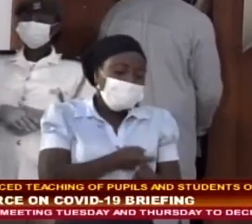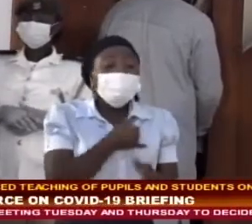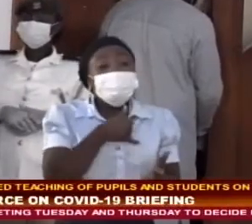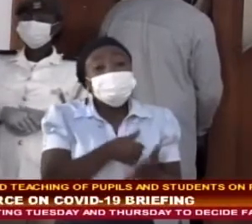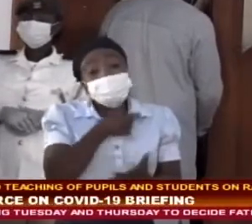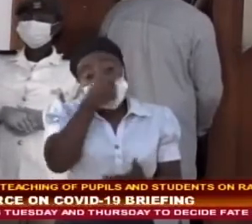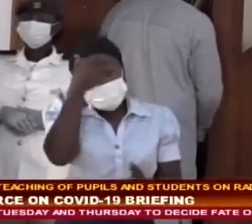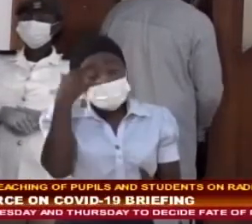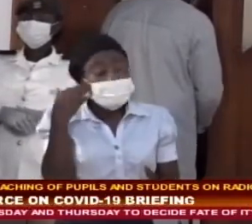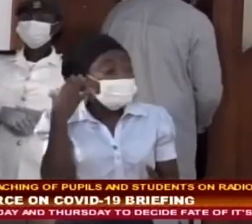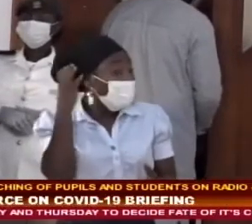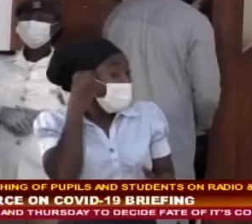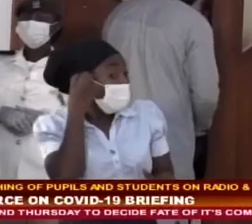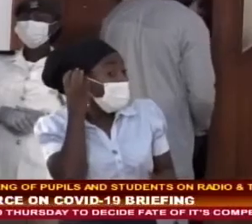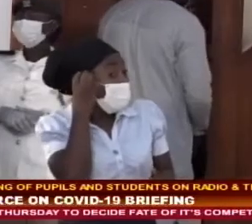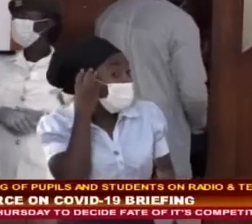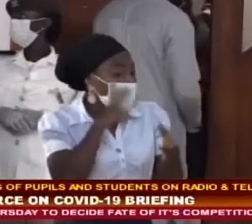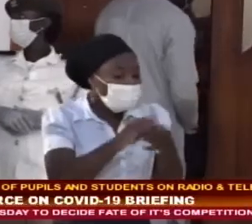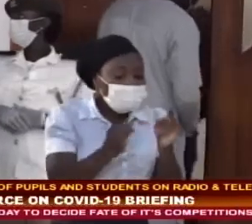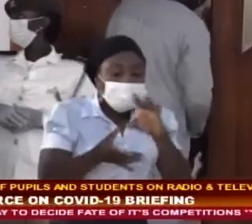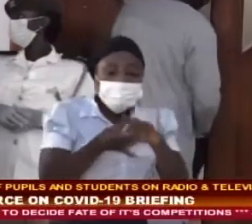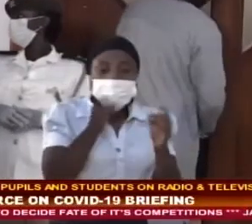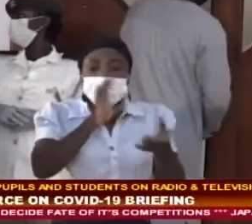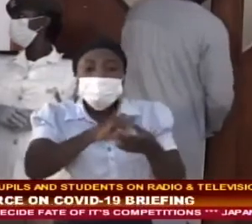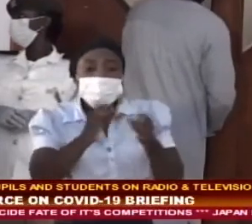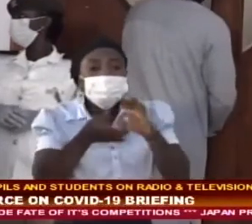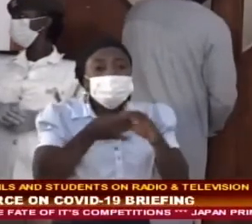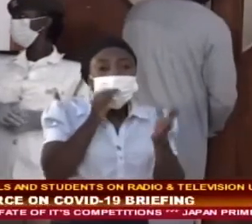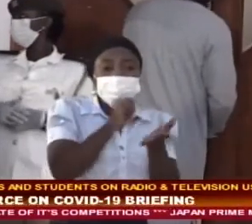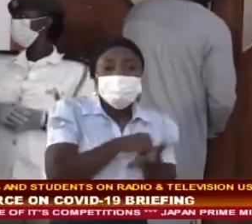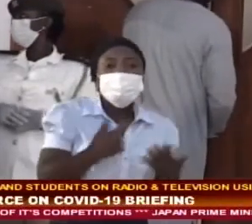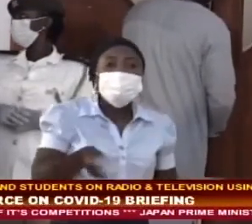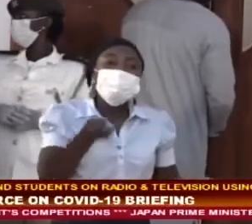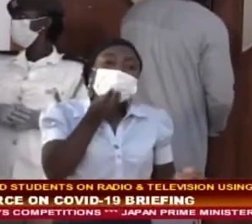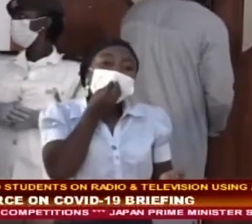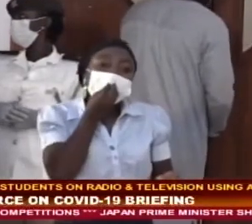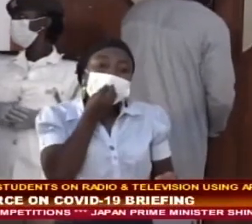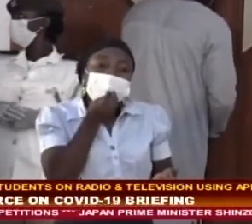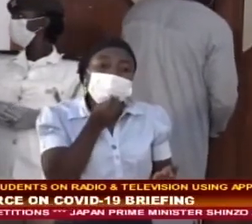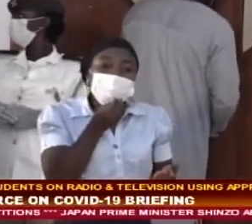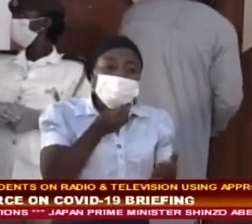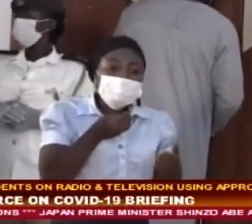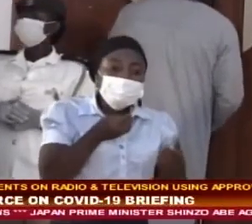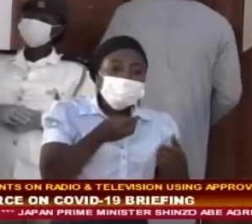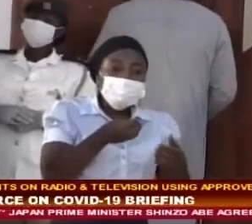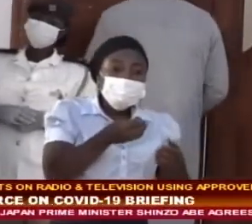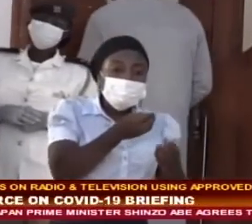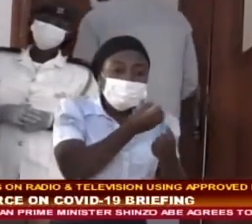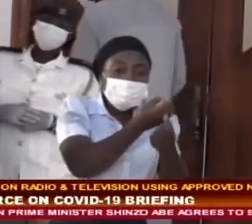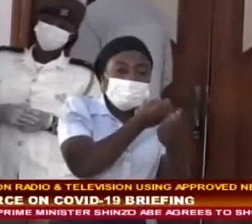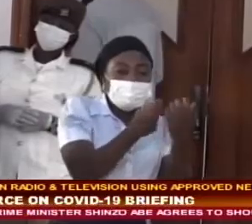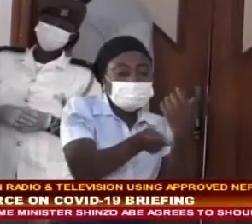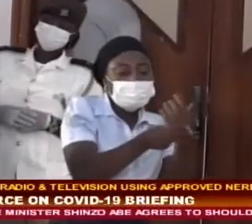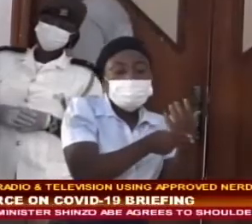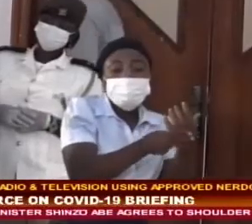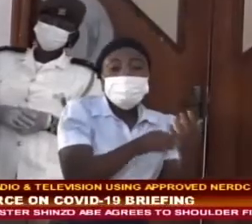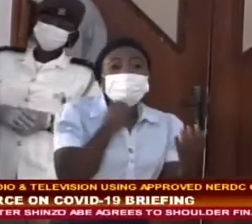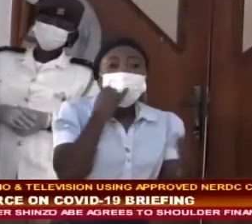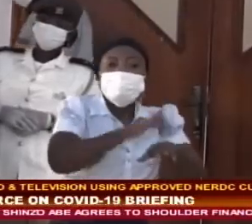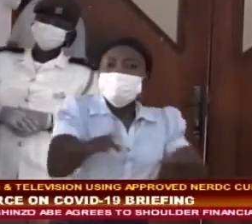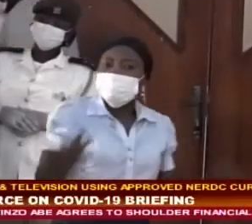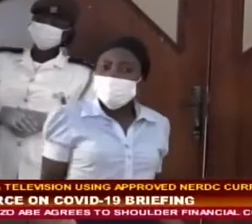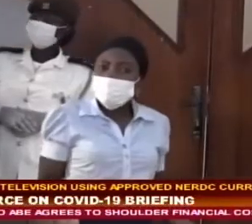Because there is a story that is in circulation that our food reserve, the food bank, are